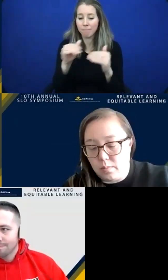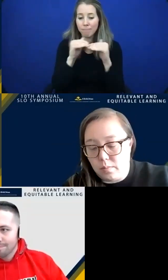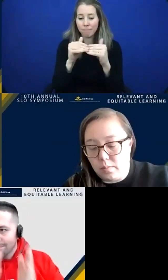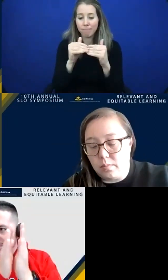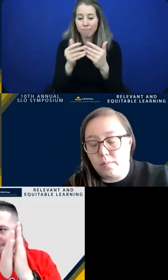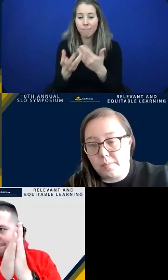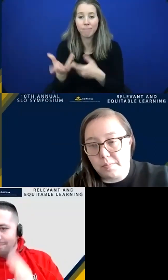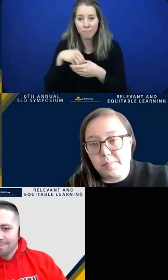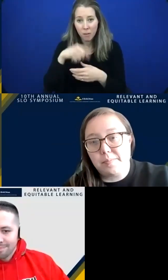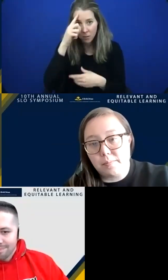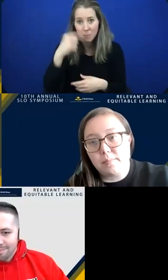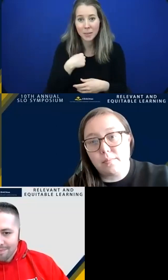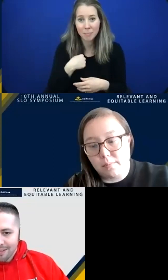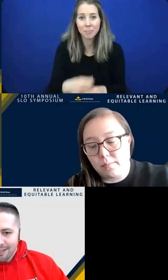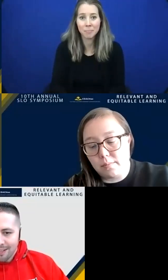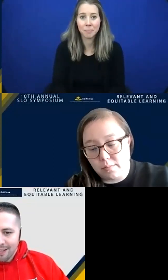me.